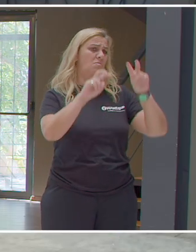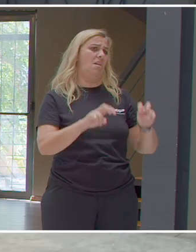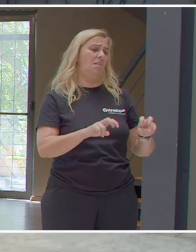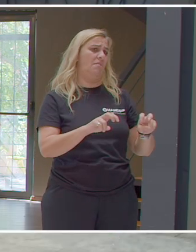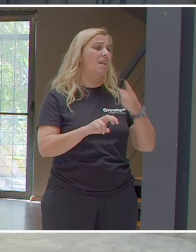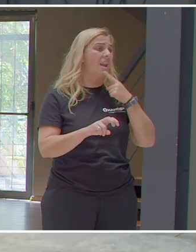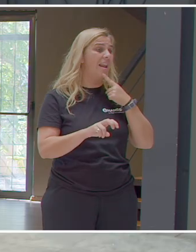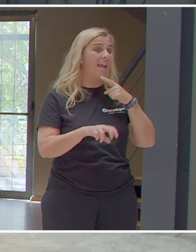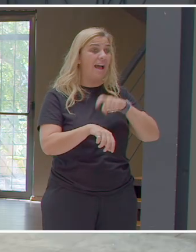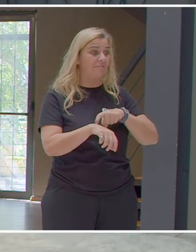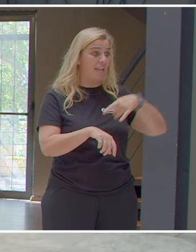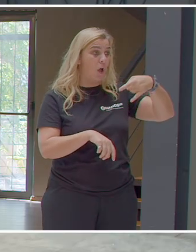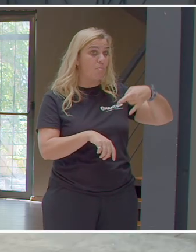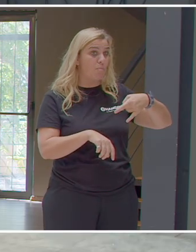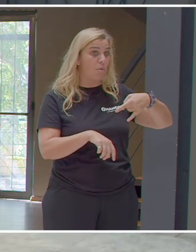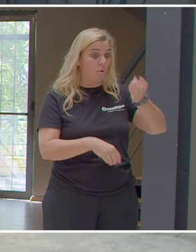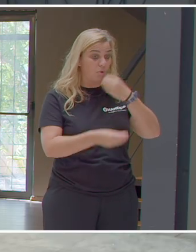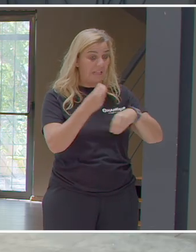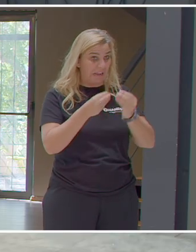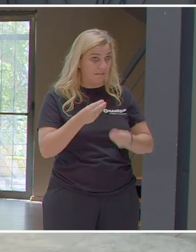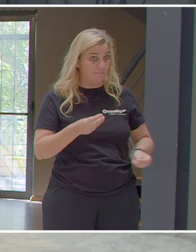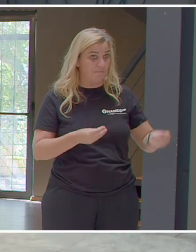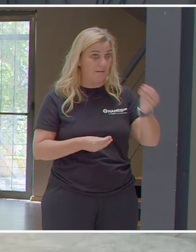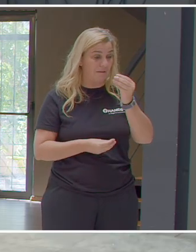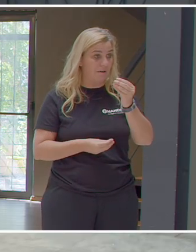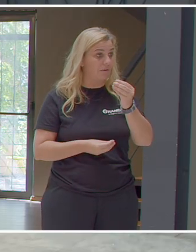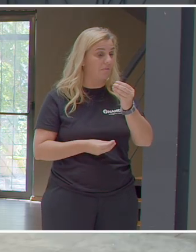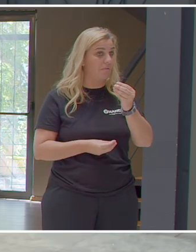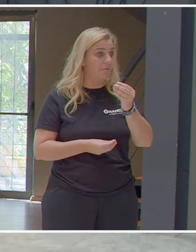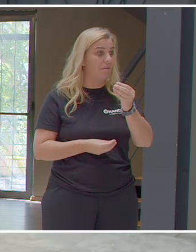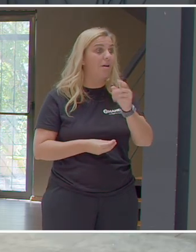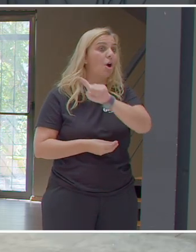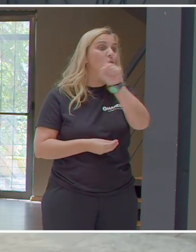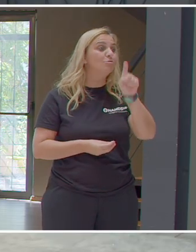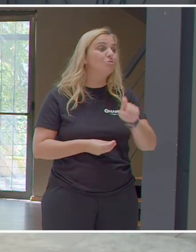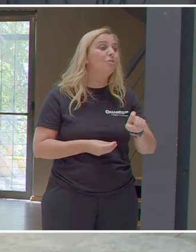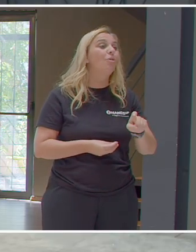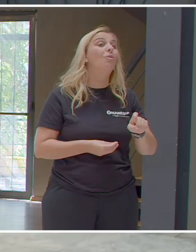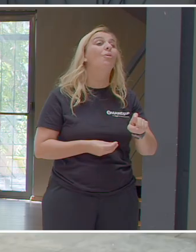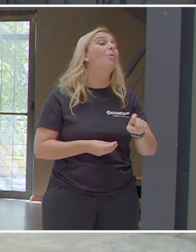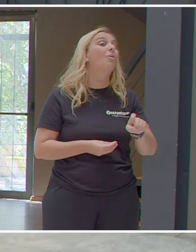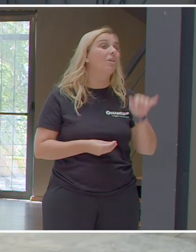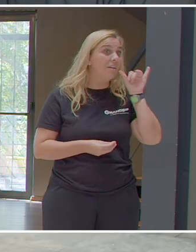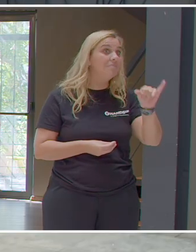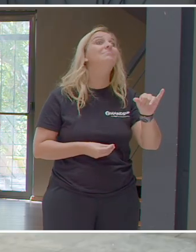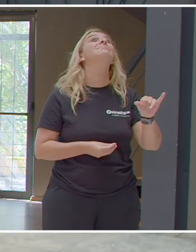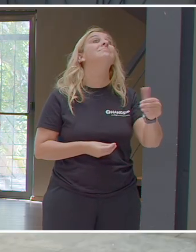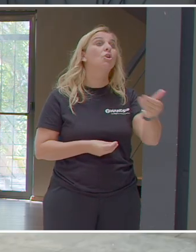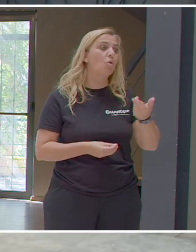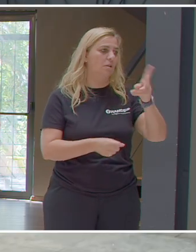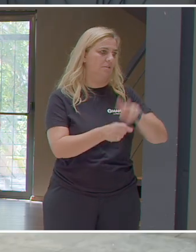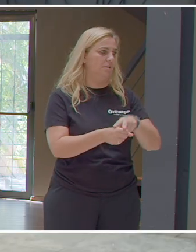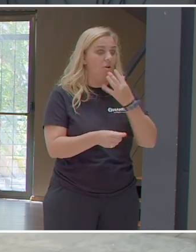says the more protein we eat, the shorter our lives get because we eat way too much. And